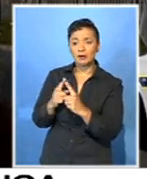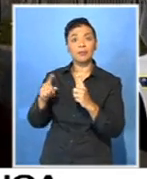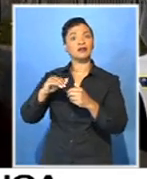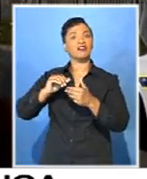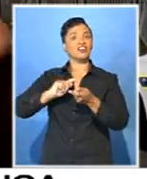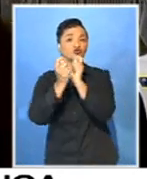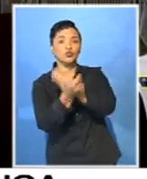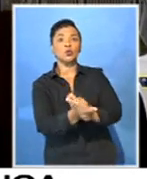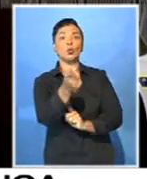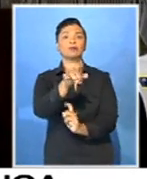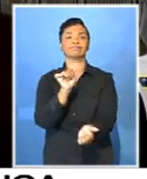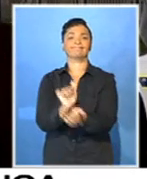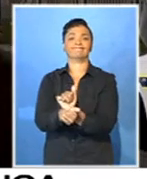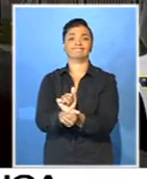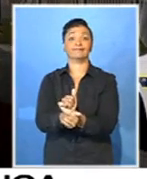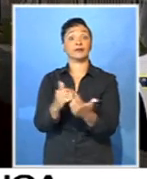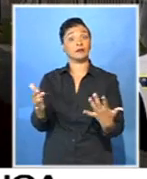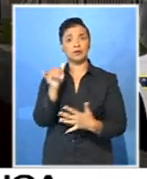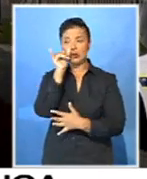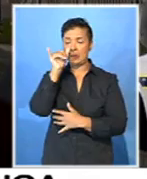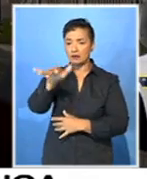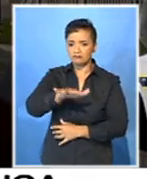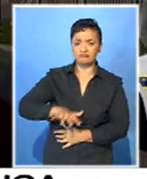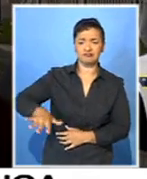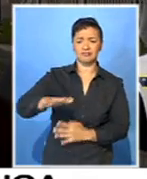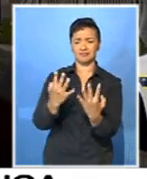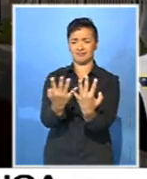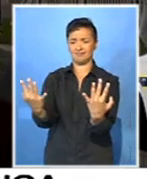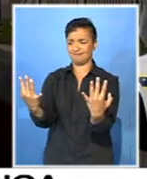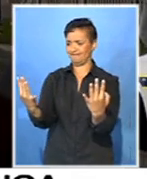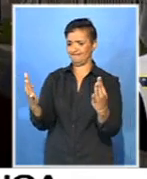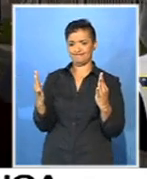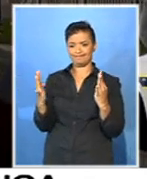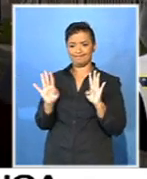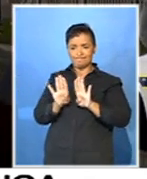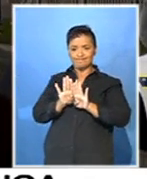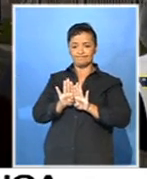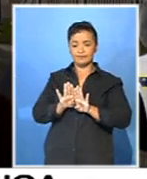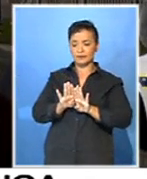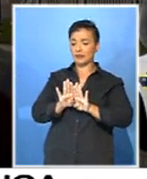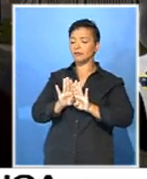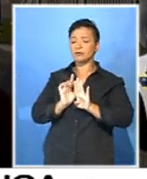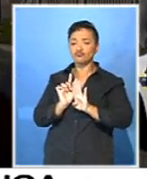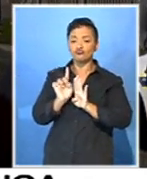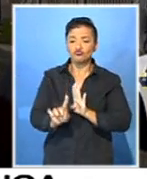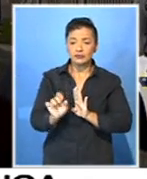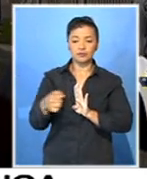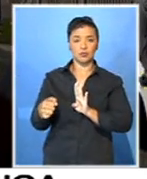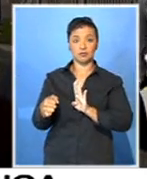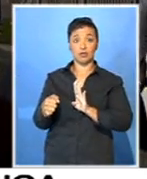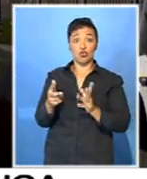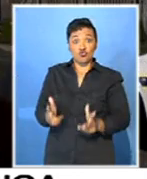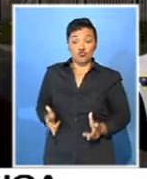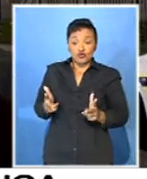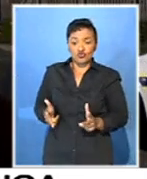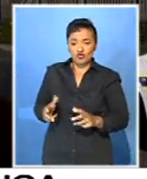hostage situation. But those robbers, of course, the entire area surrounded. Nyanga Junction is closed off. On the other side is a railway line, and